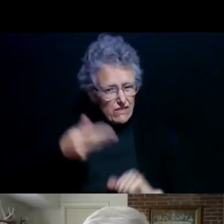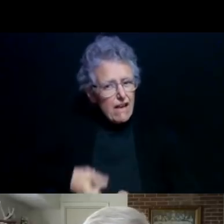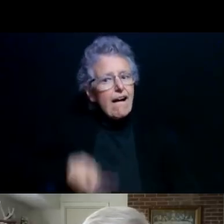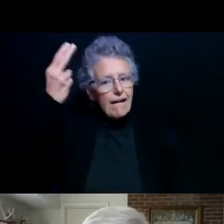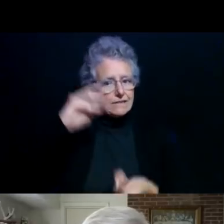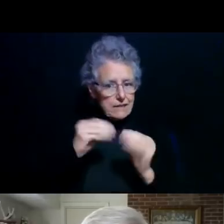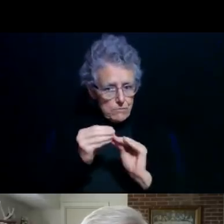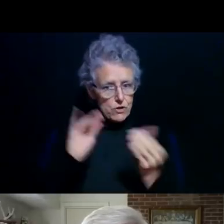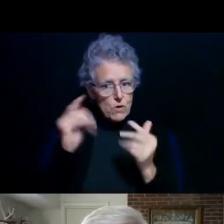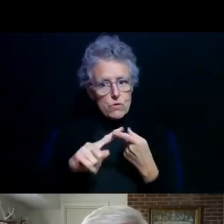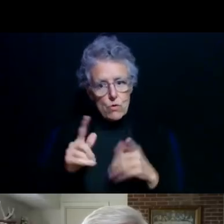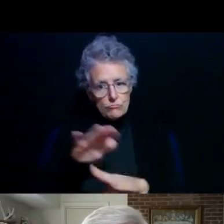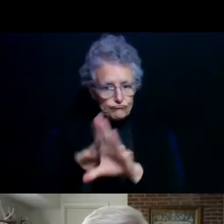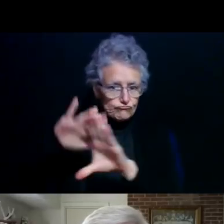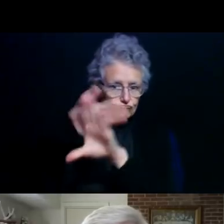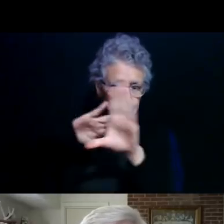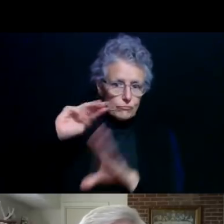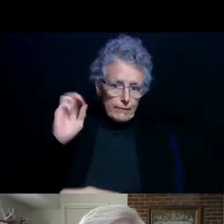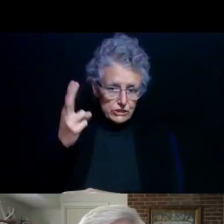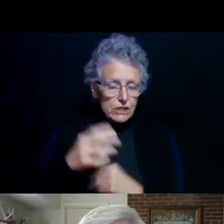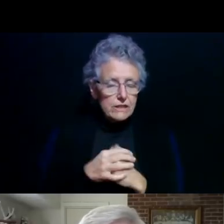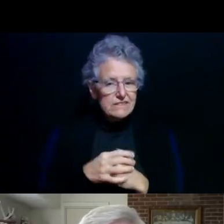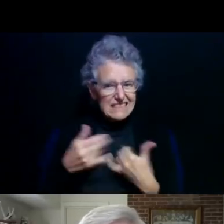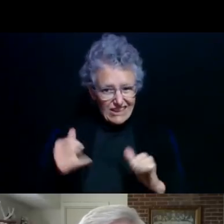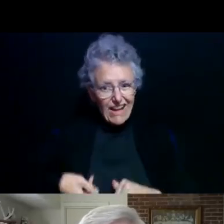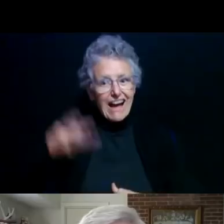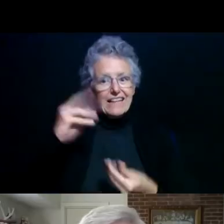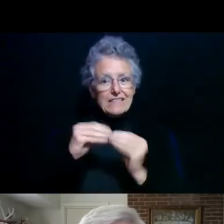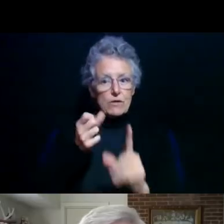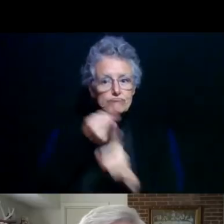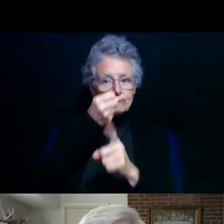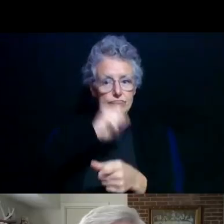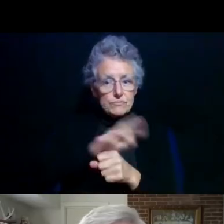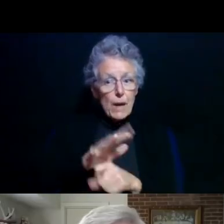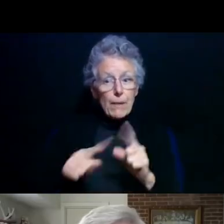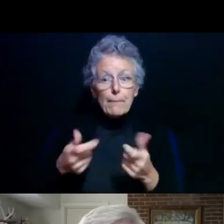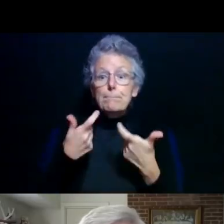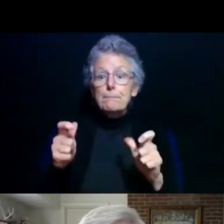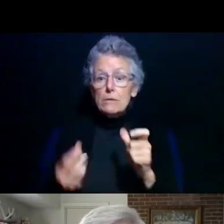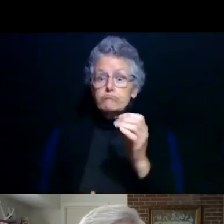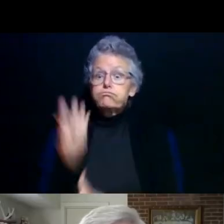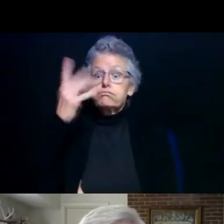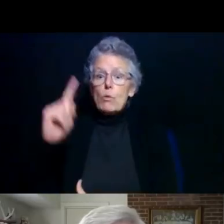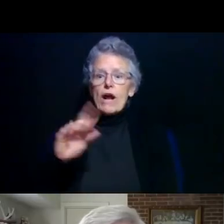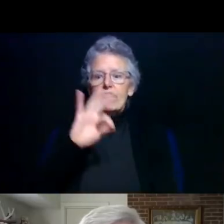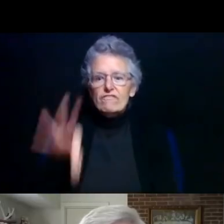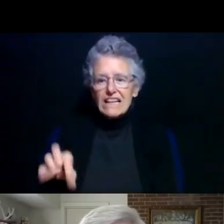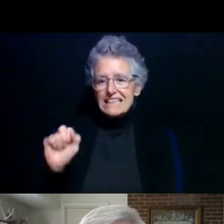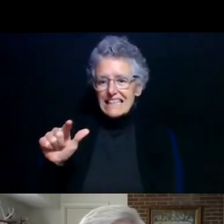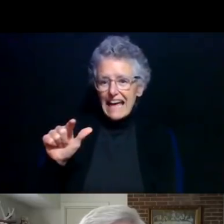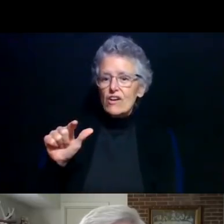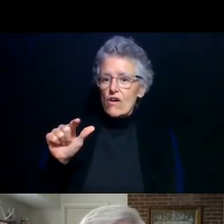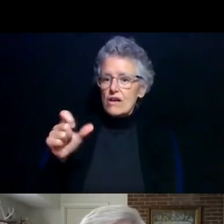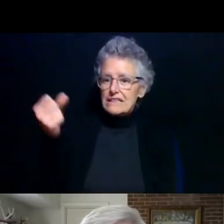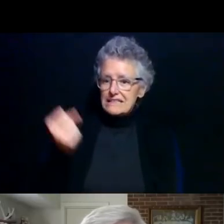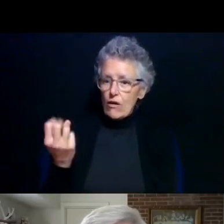number of cases, but the biggest growth has actually been in the Flint, Saginaw, southwestern Michigan,